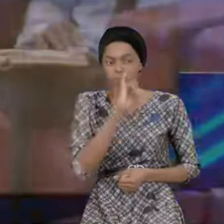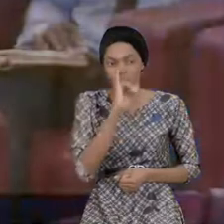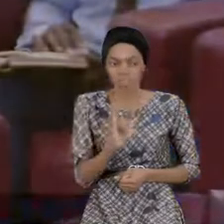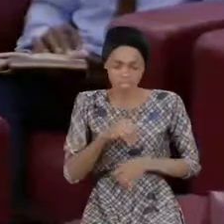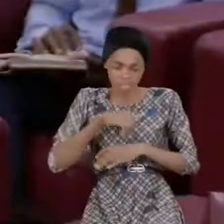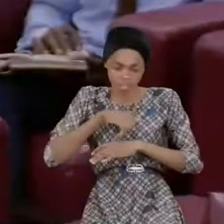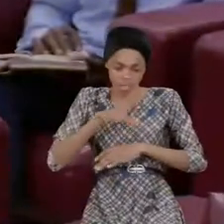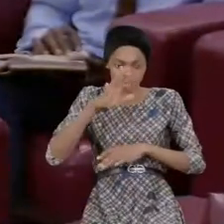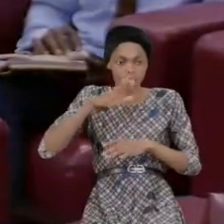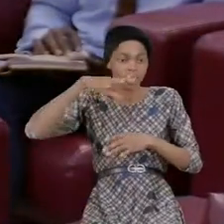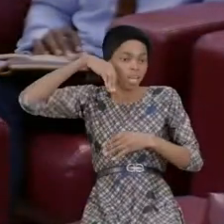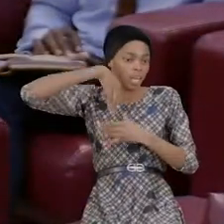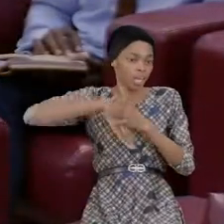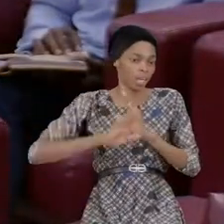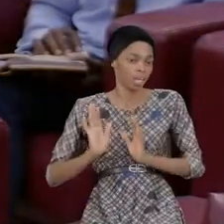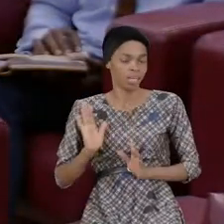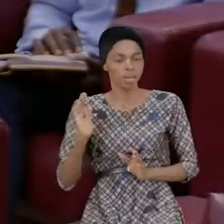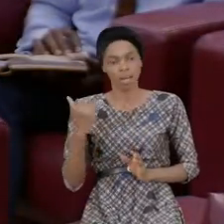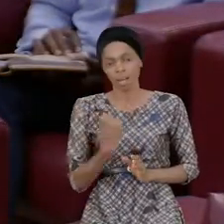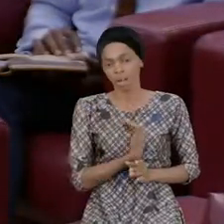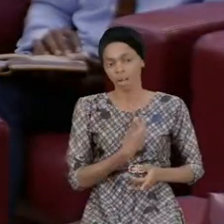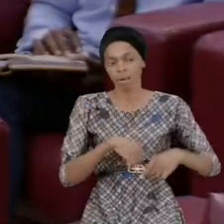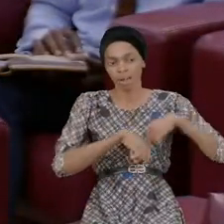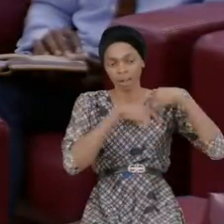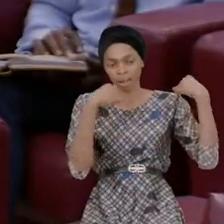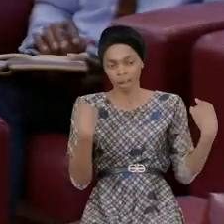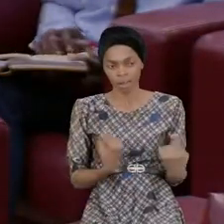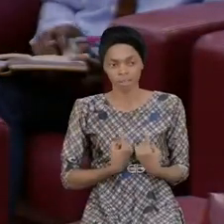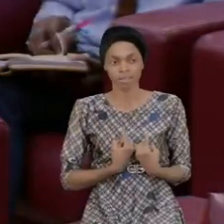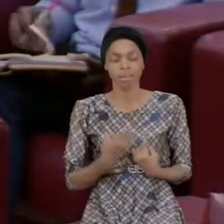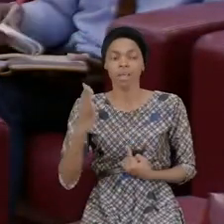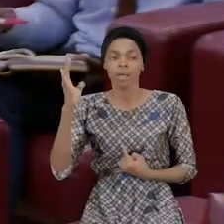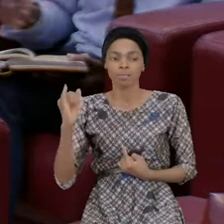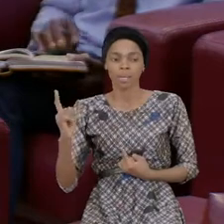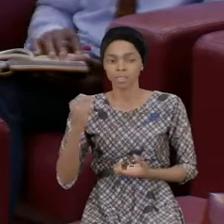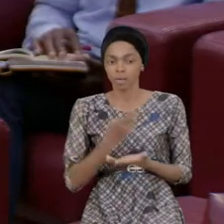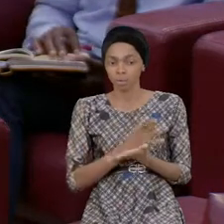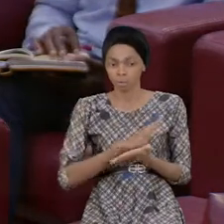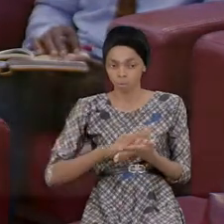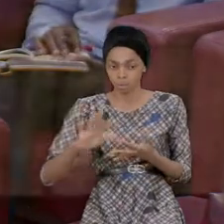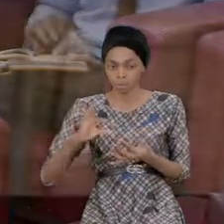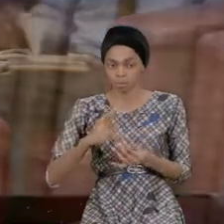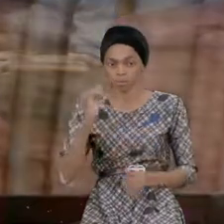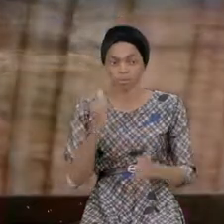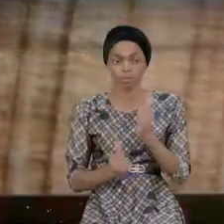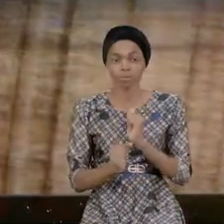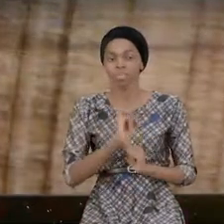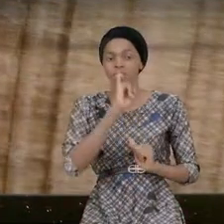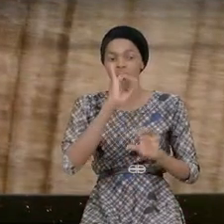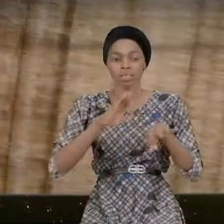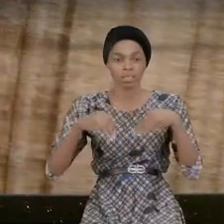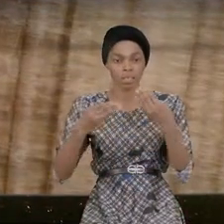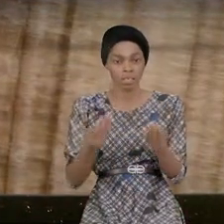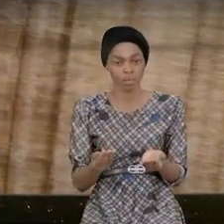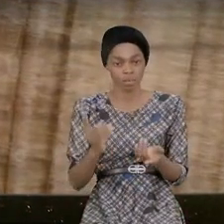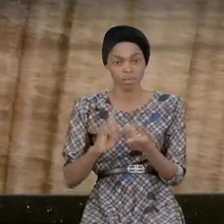shed abroad in our hearts by the Holy Ghost, which is